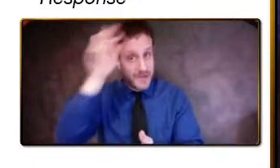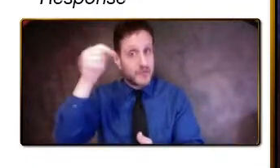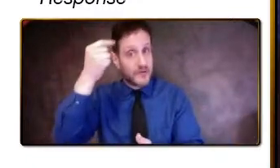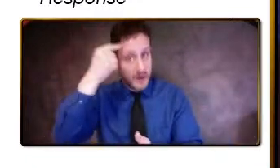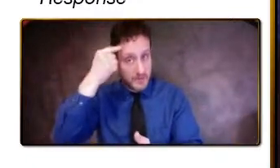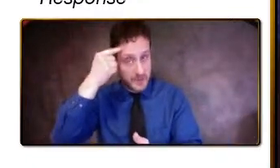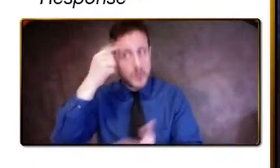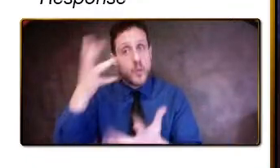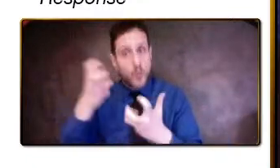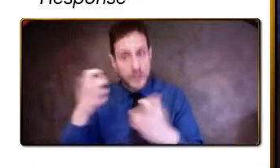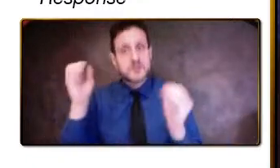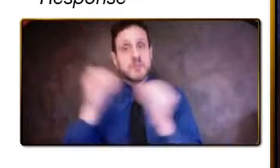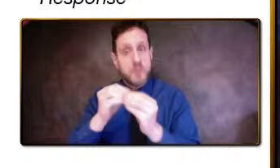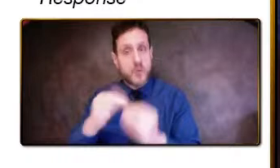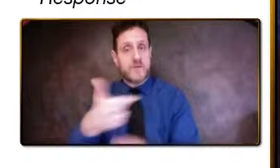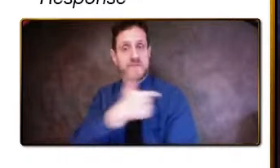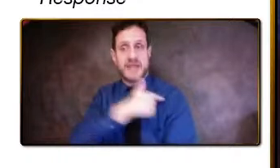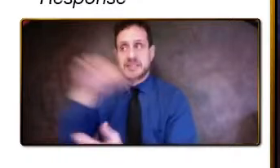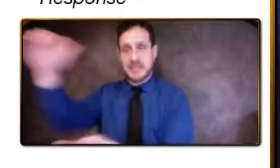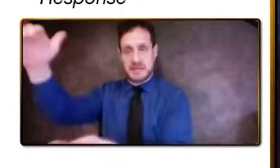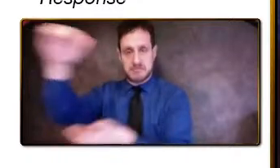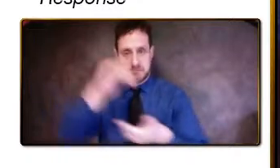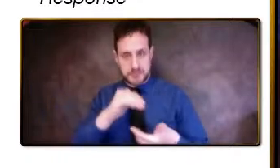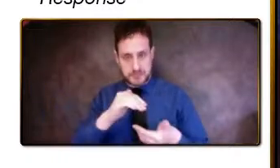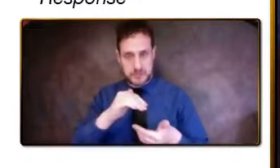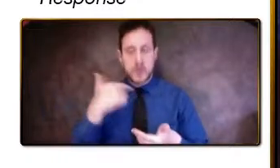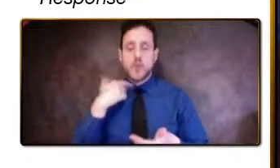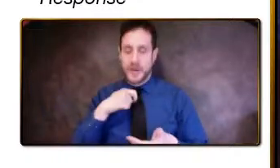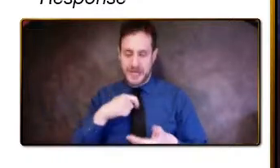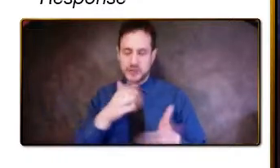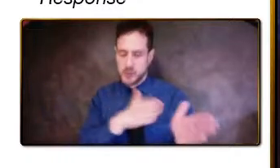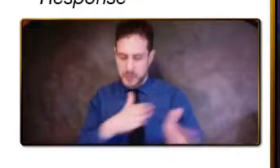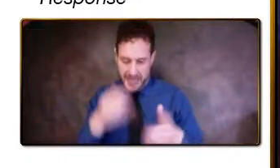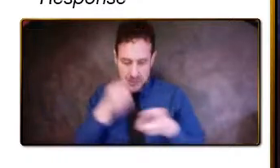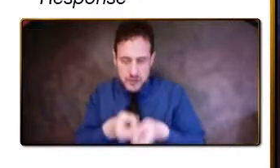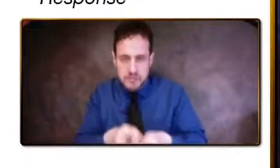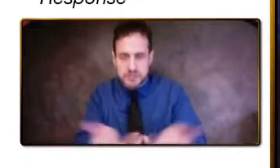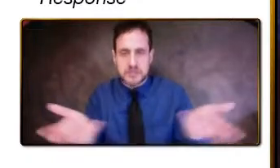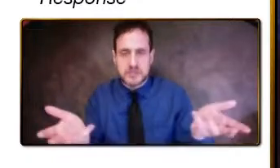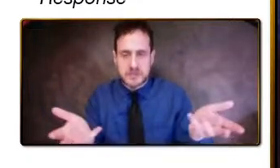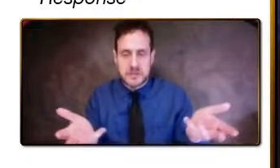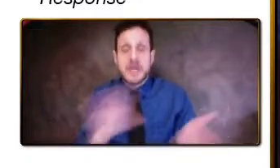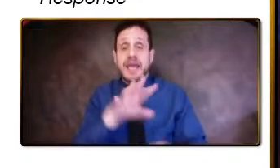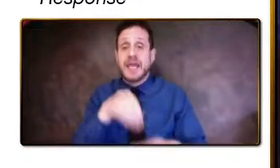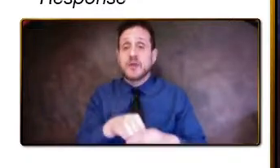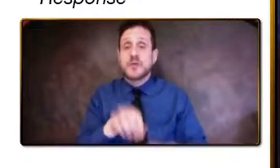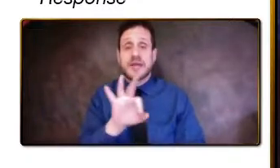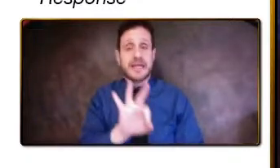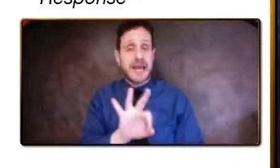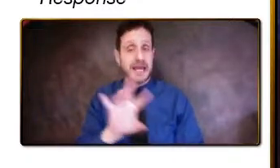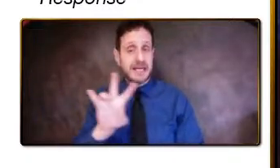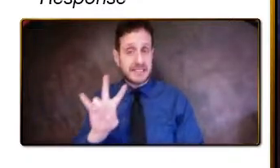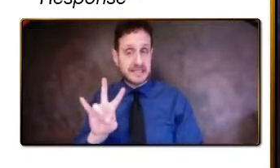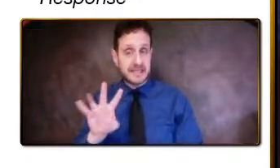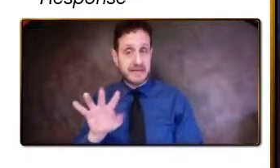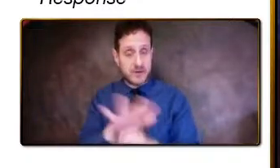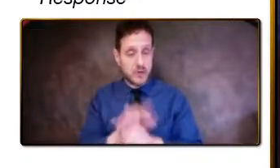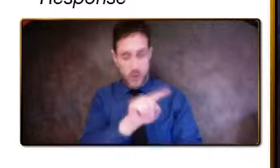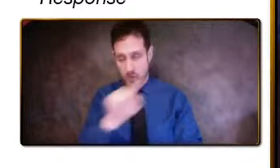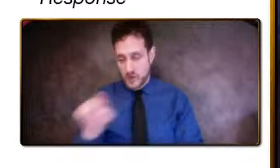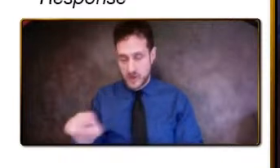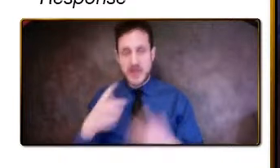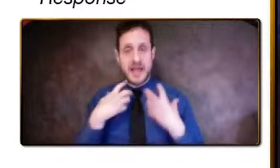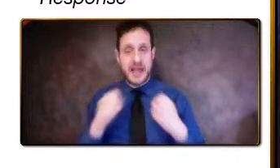deliver. The plan coordinates our 97 local health departments statewide, who operate clinics